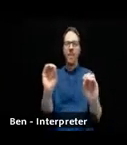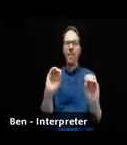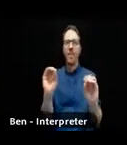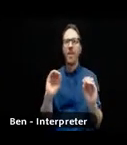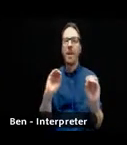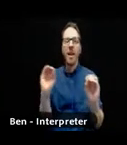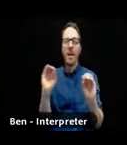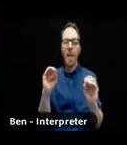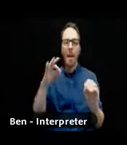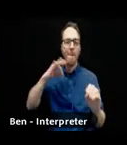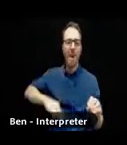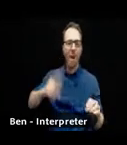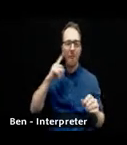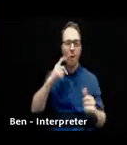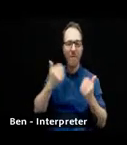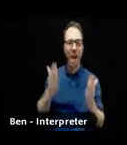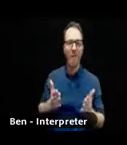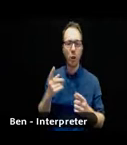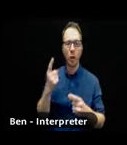there's nothing beneficial for survivors about that.